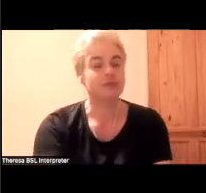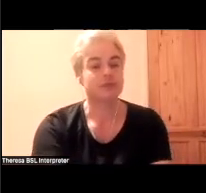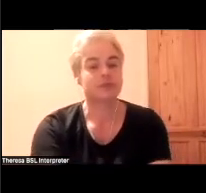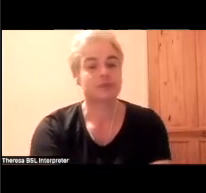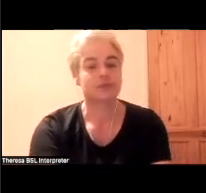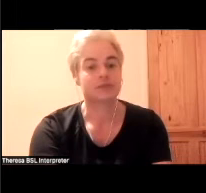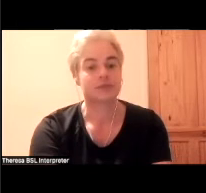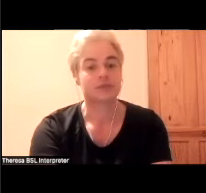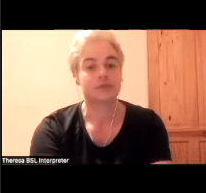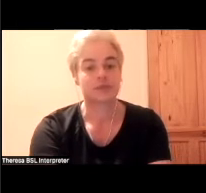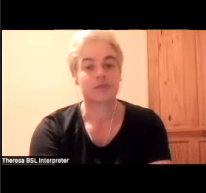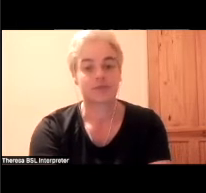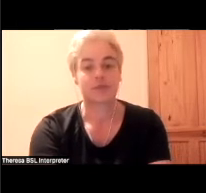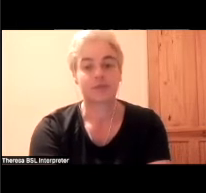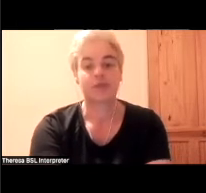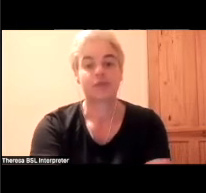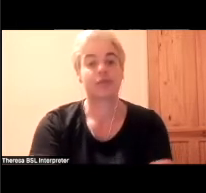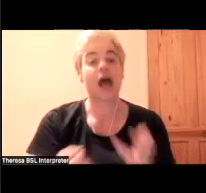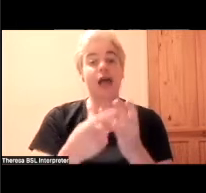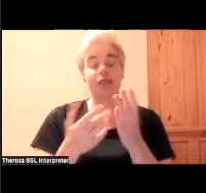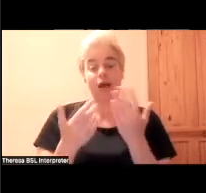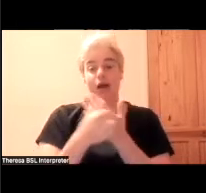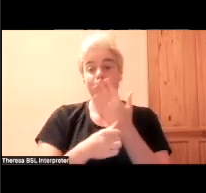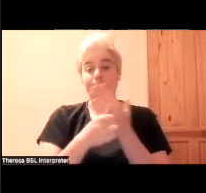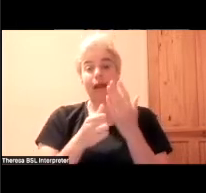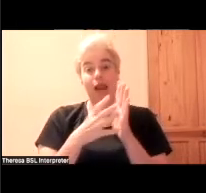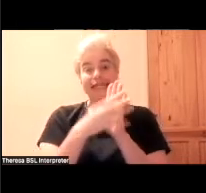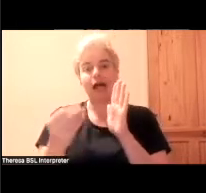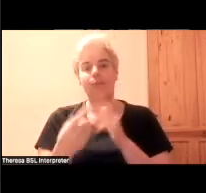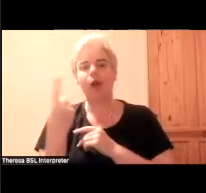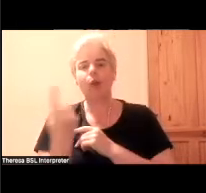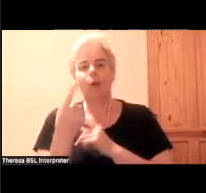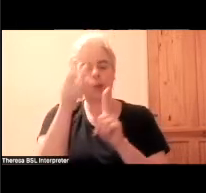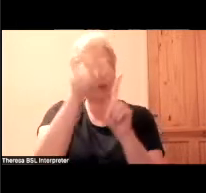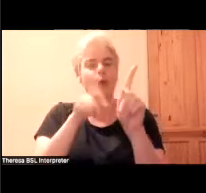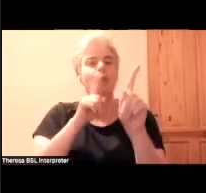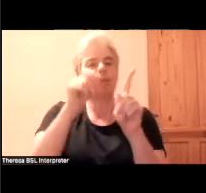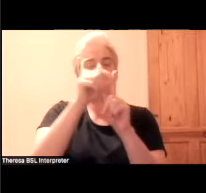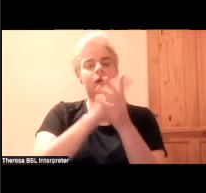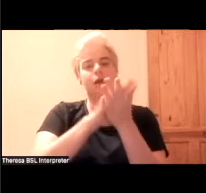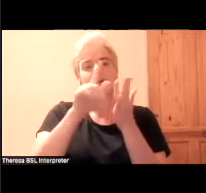Another biblical example was Phoebe, of which Paul